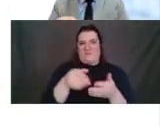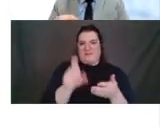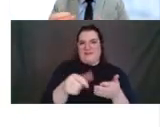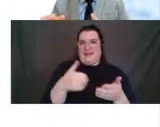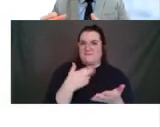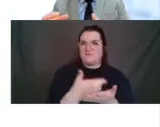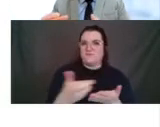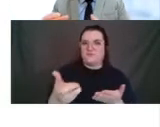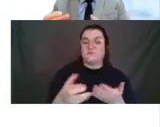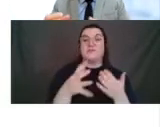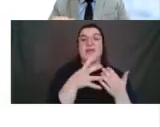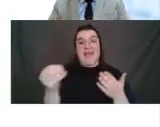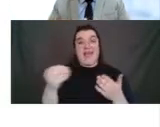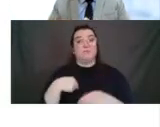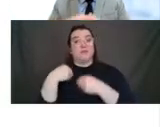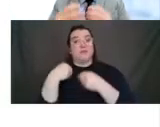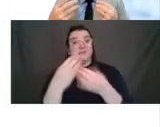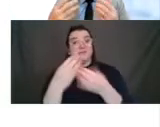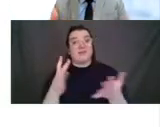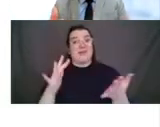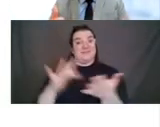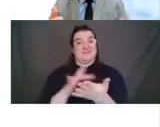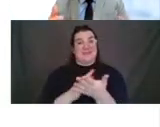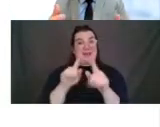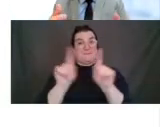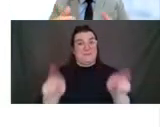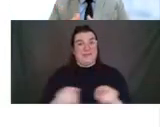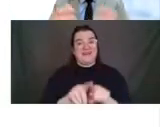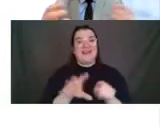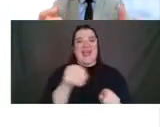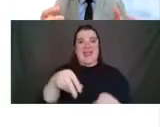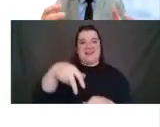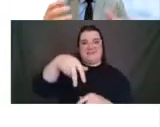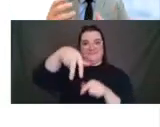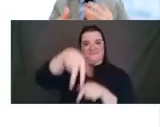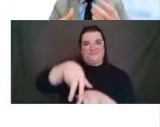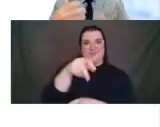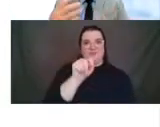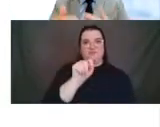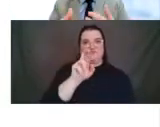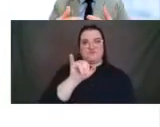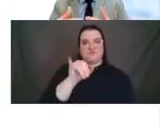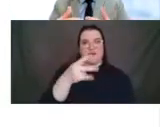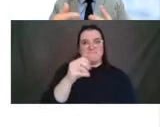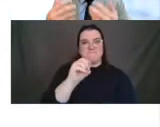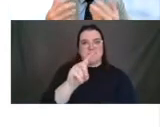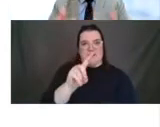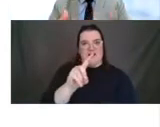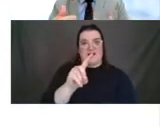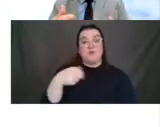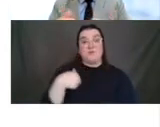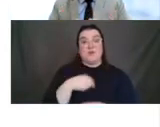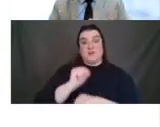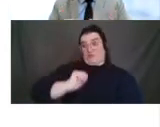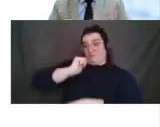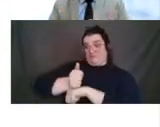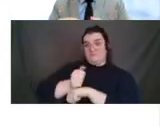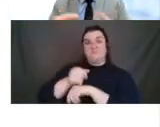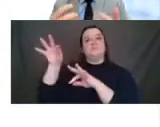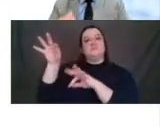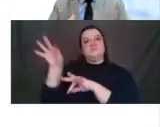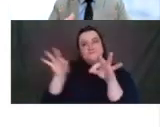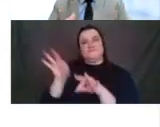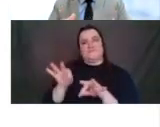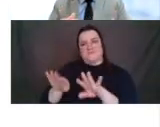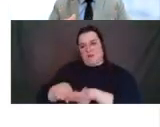as well as a tripod so that we can kind of do a telehealth visit with them and do unboxing and actually walk them through each step of